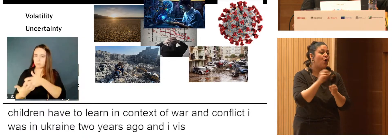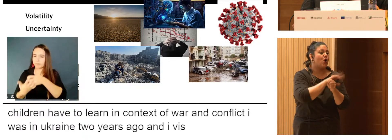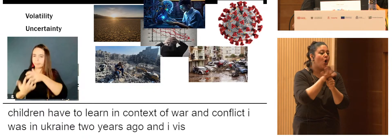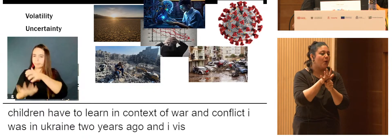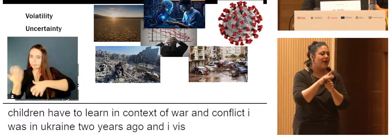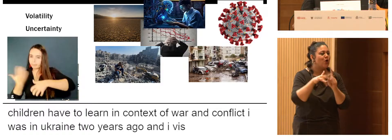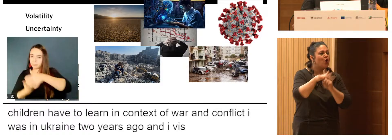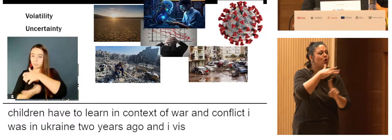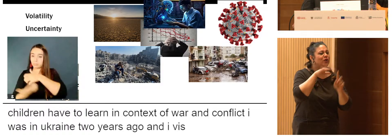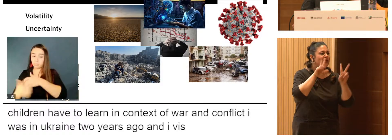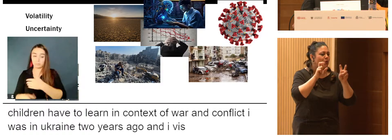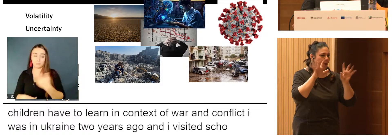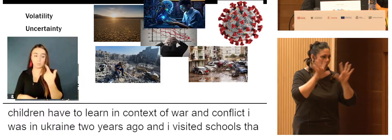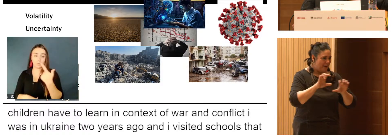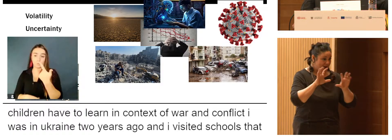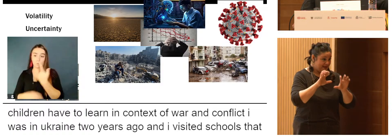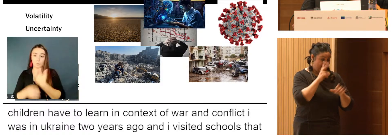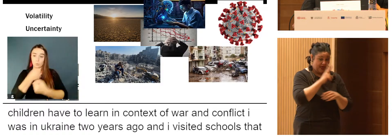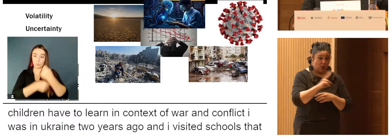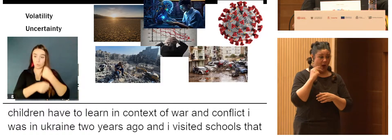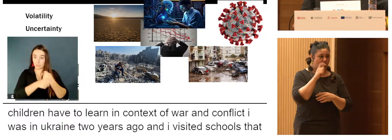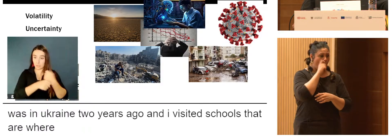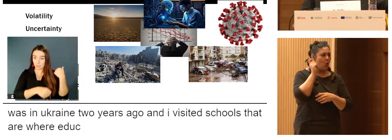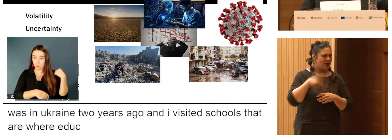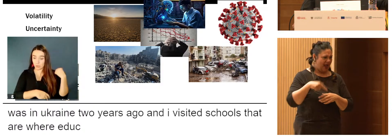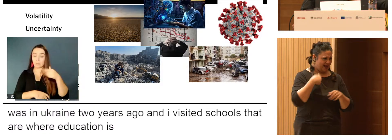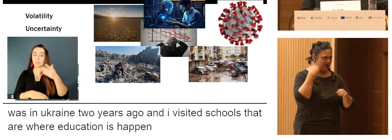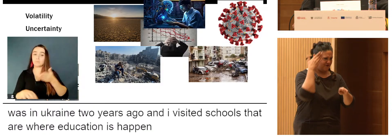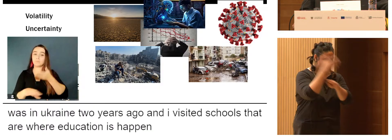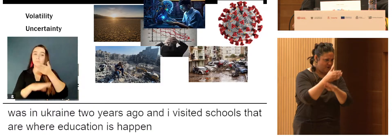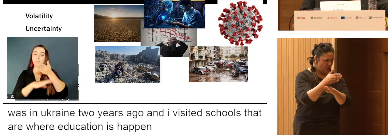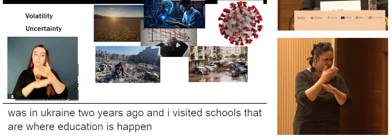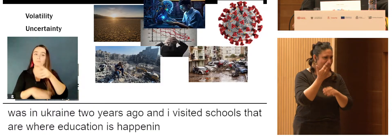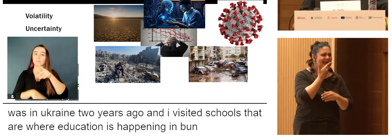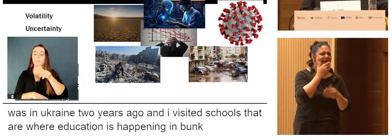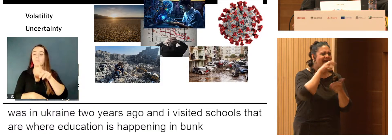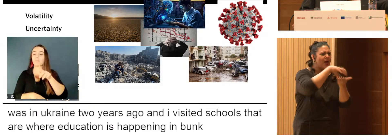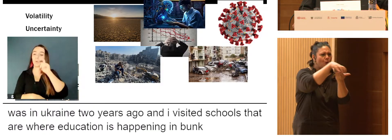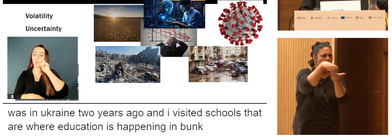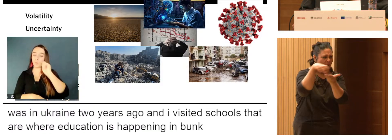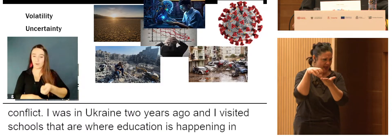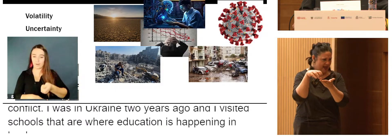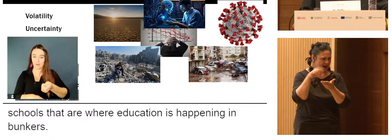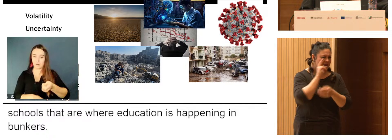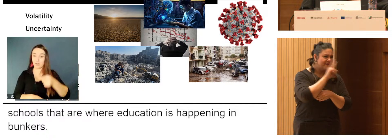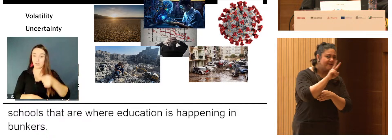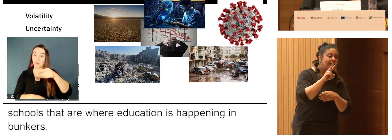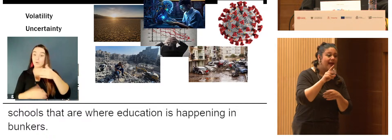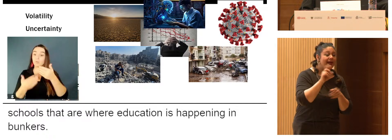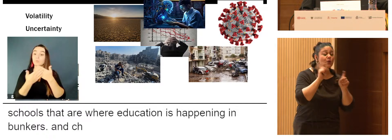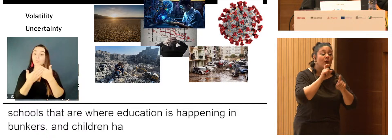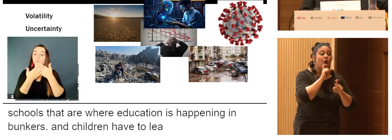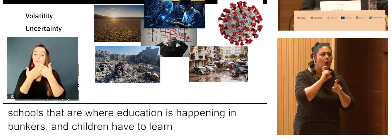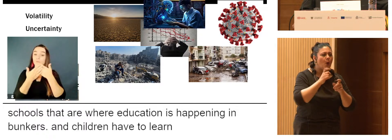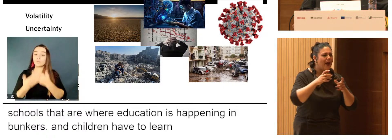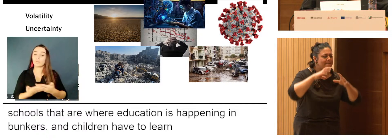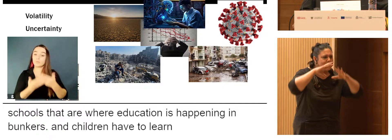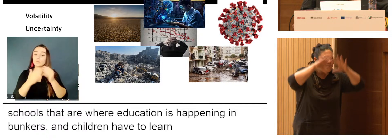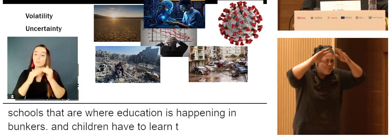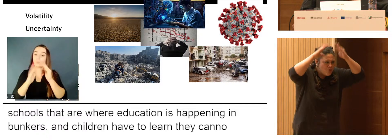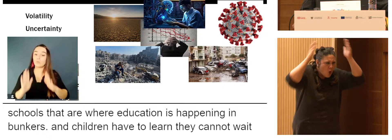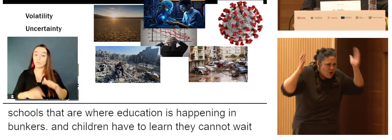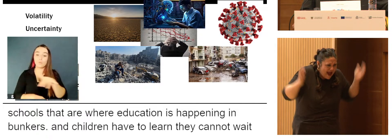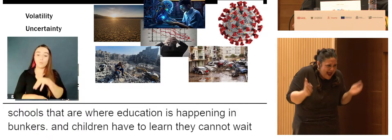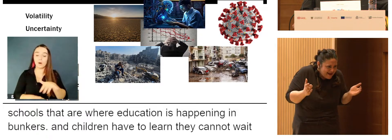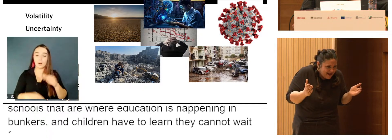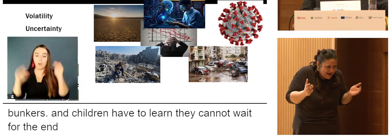schools that are where education is happening in bunkers. And children have to learn. They cannot wait for the end